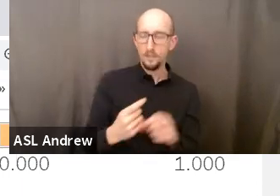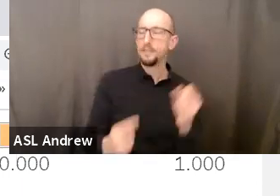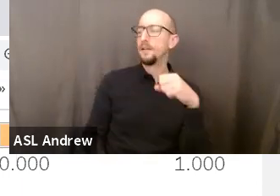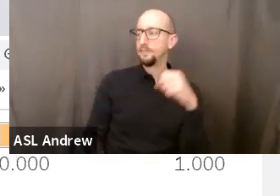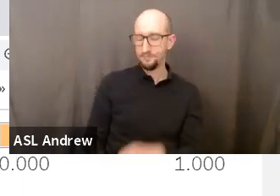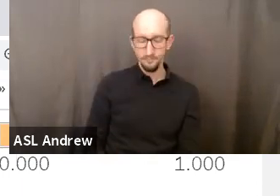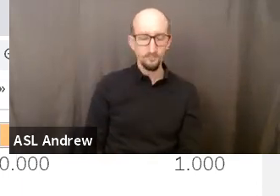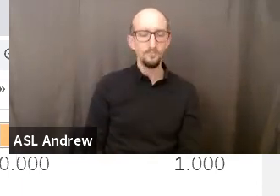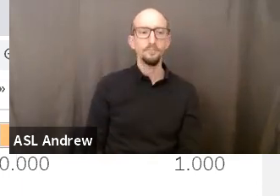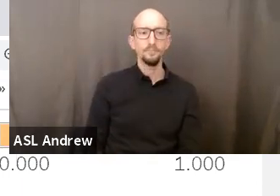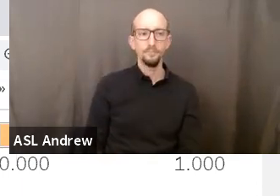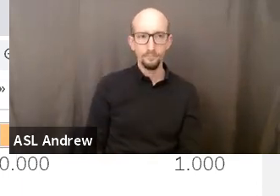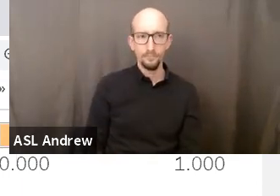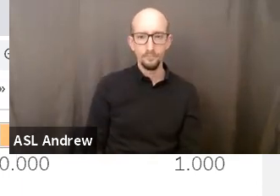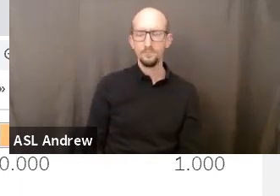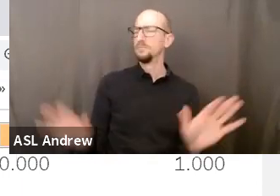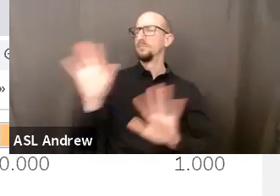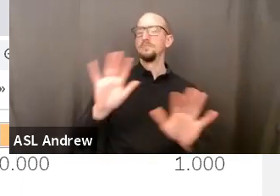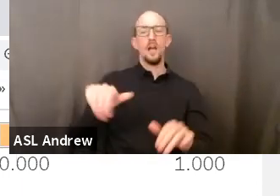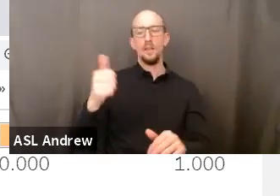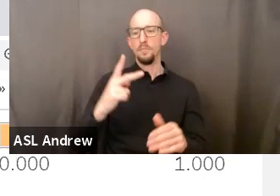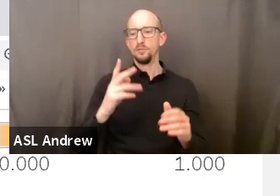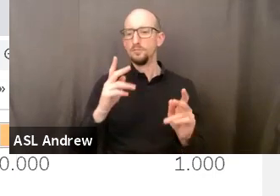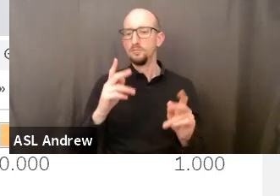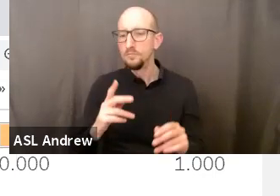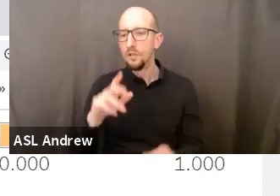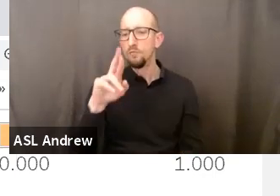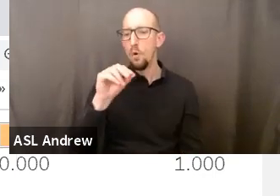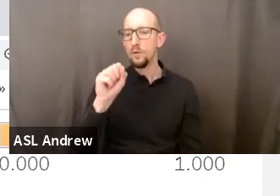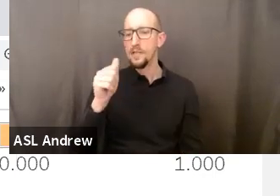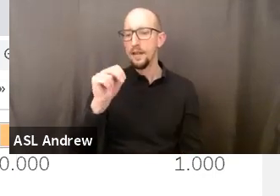Okay. Wait, sorry. I thought tier 4 was